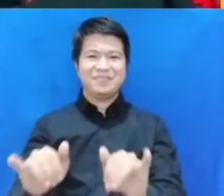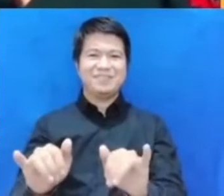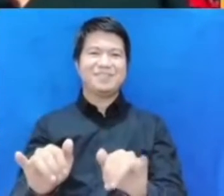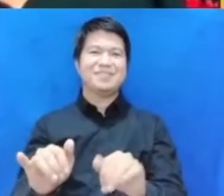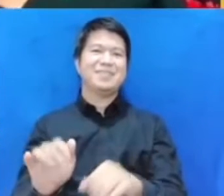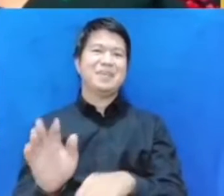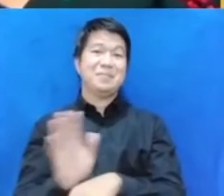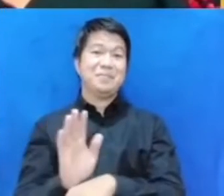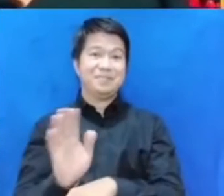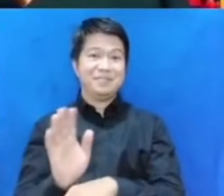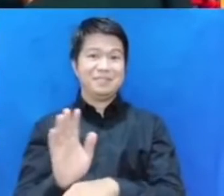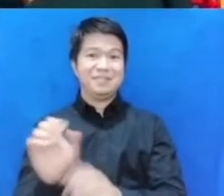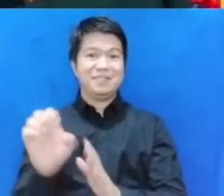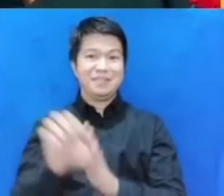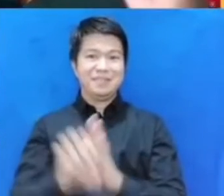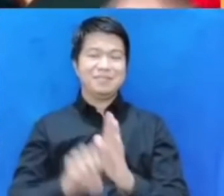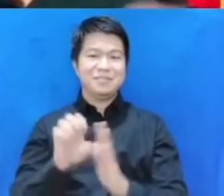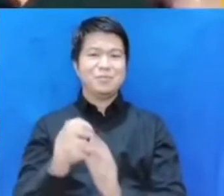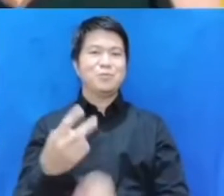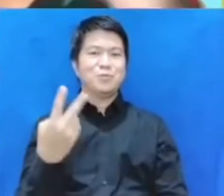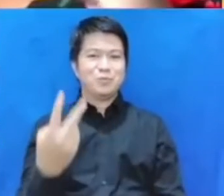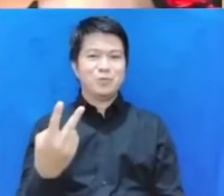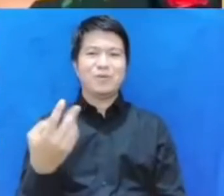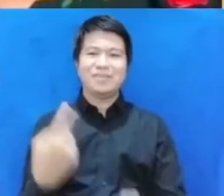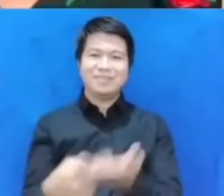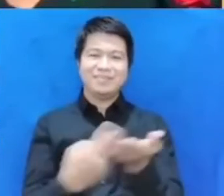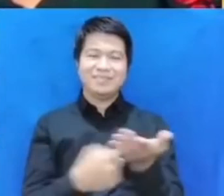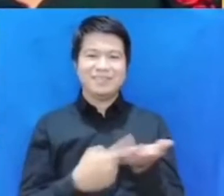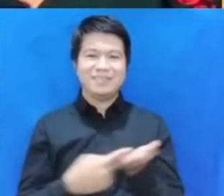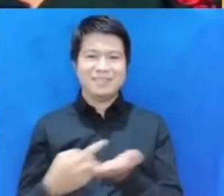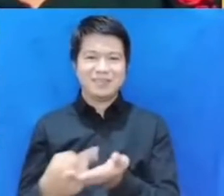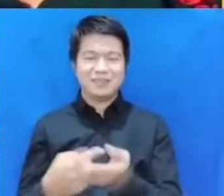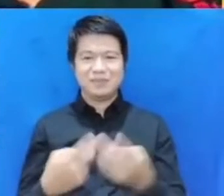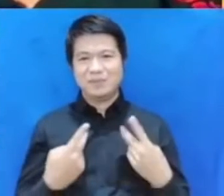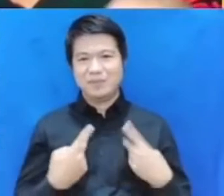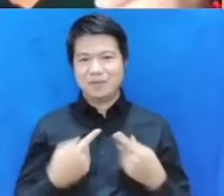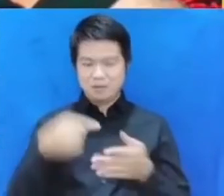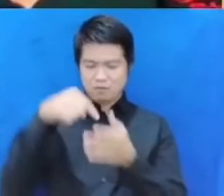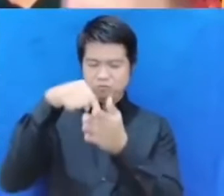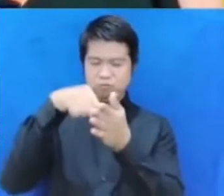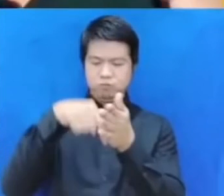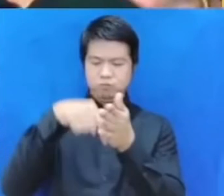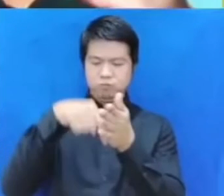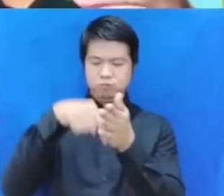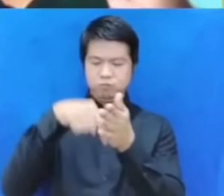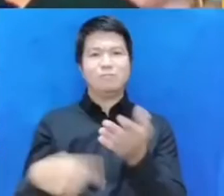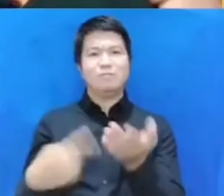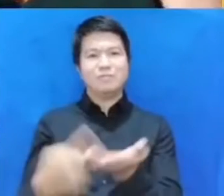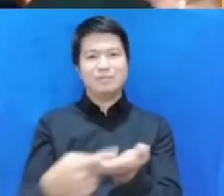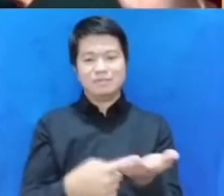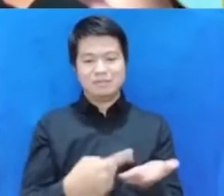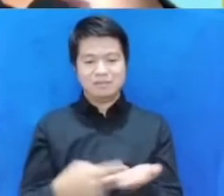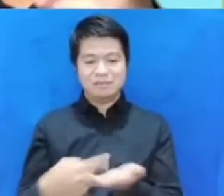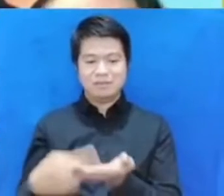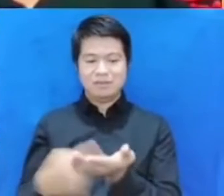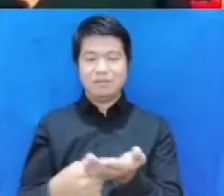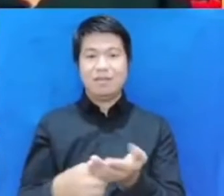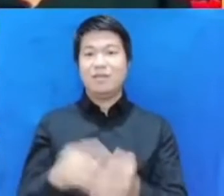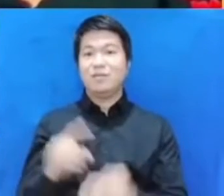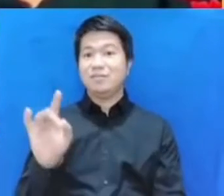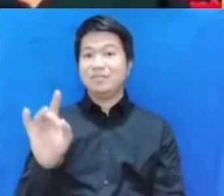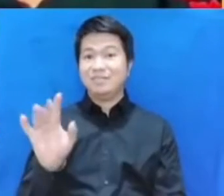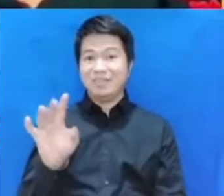which will discuss, no, and we'll have an in-depth discussion as to the 18